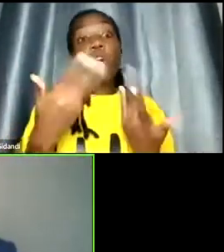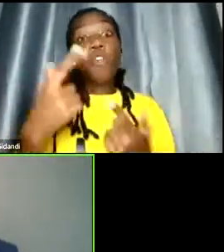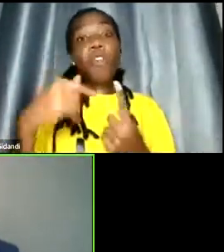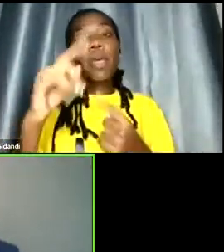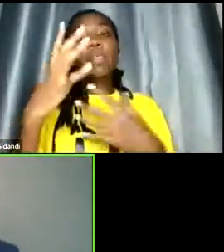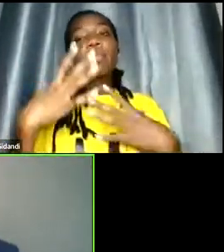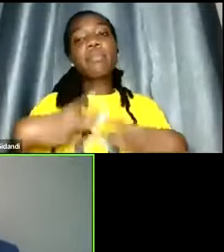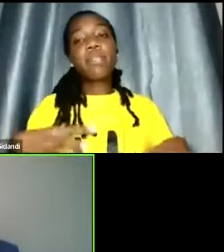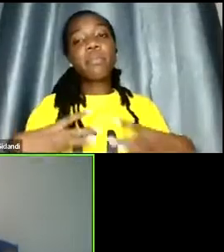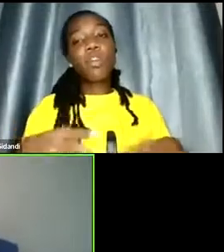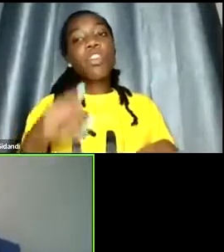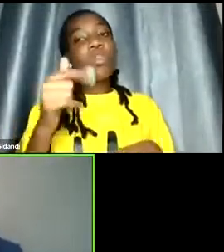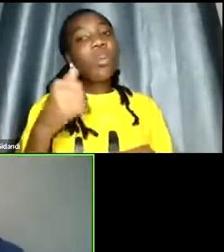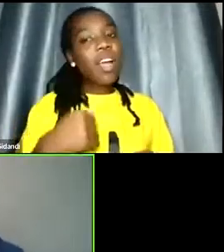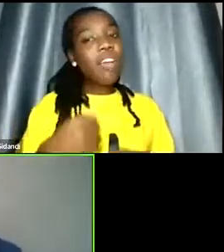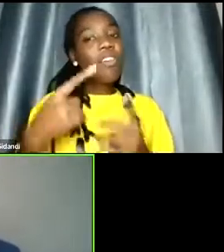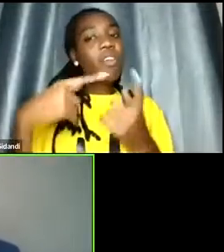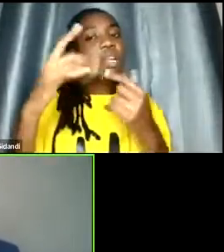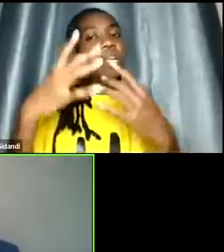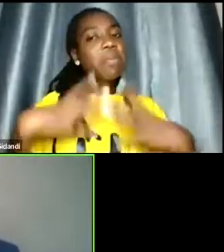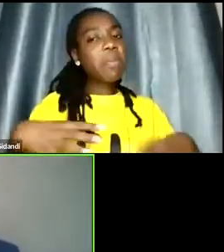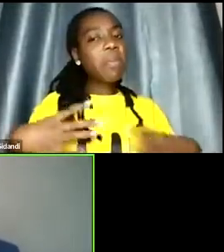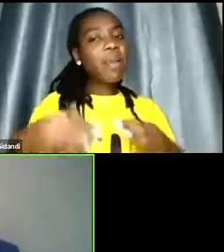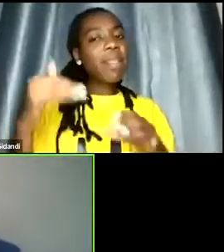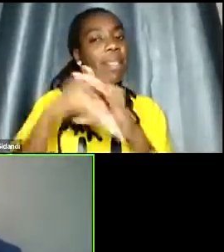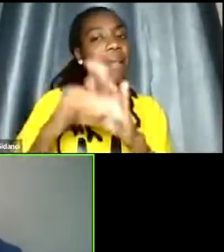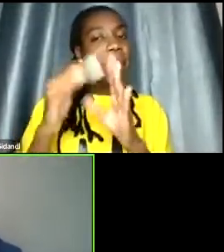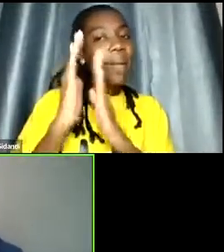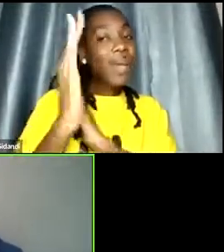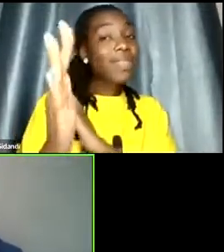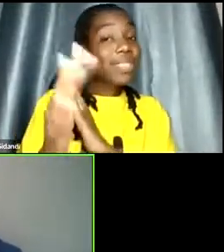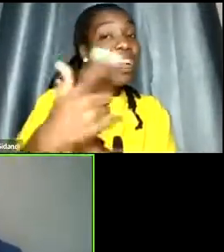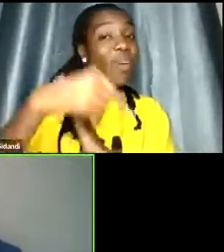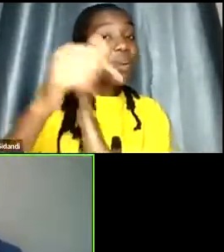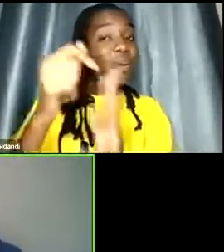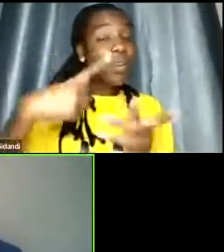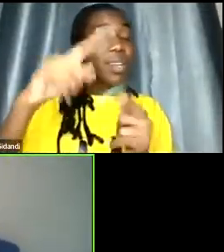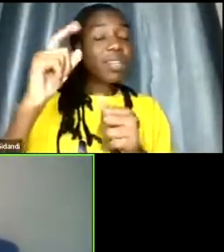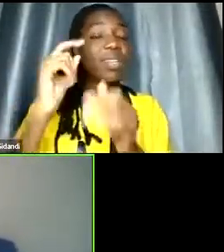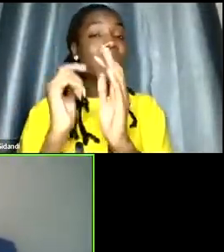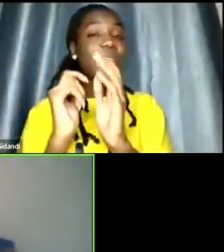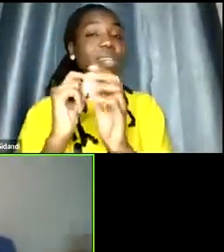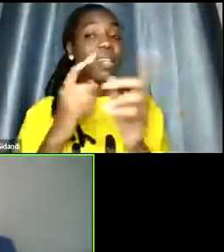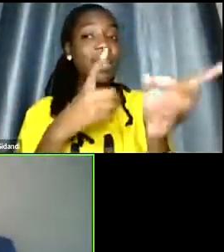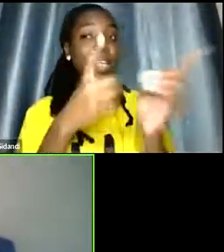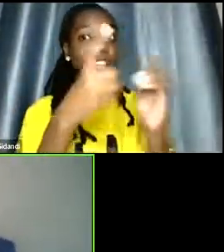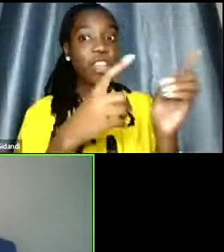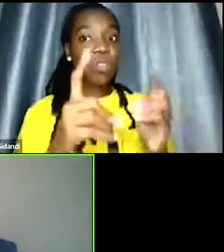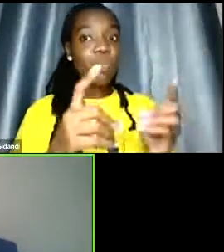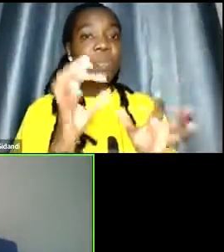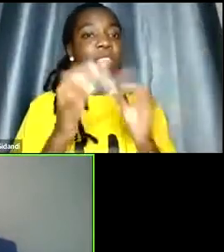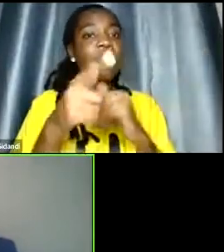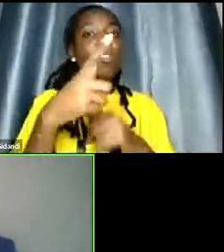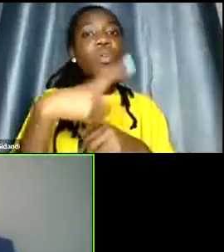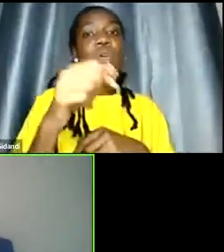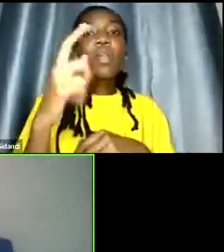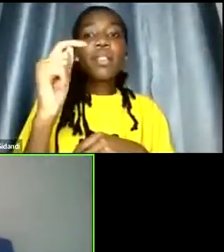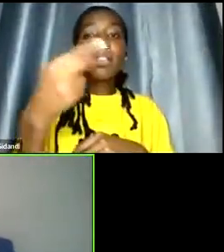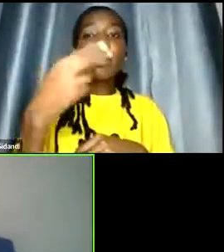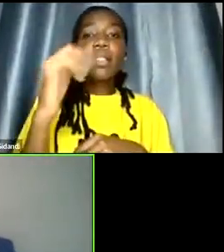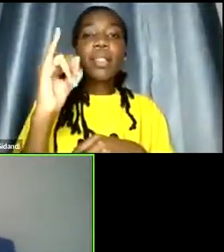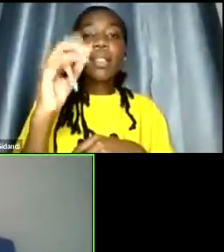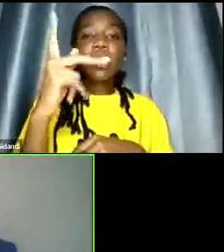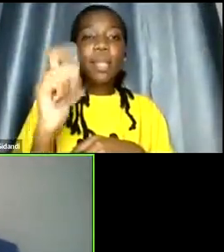on the bus? Is it the right bus in the first place? Is it going the right direction? If you're going to Thika on the Nairobi Thika